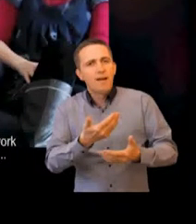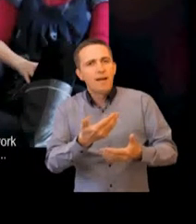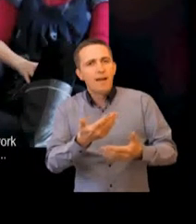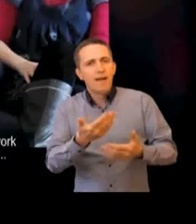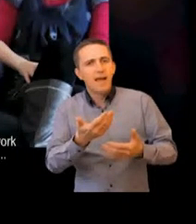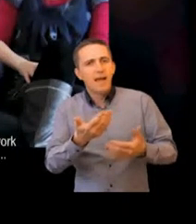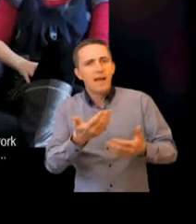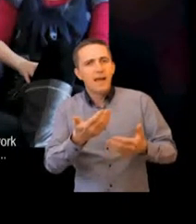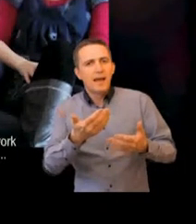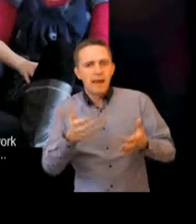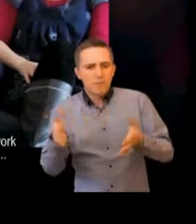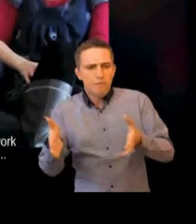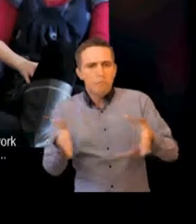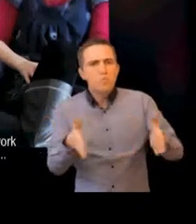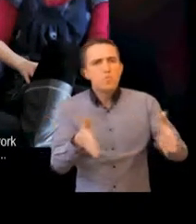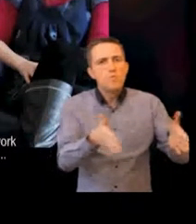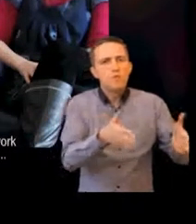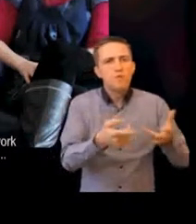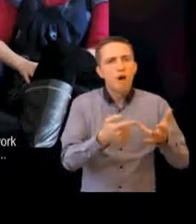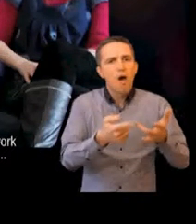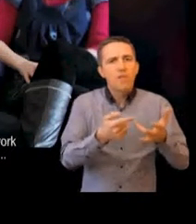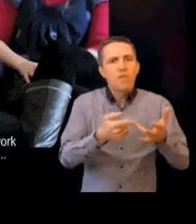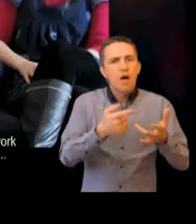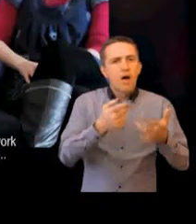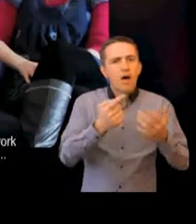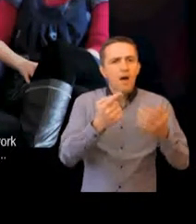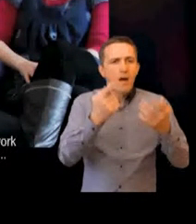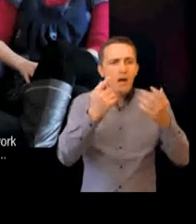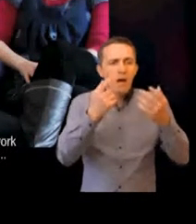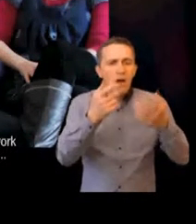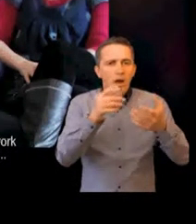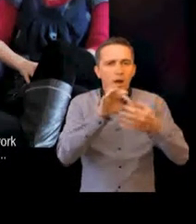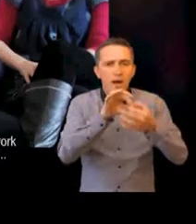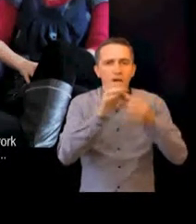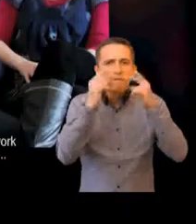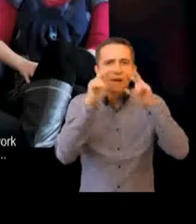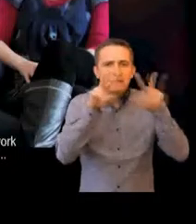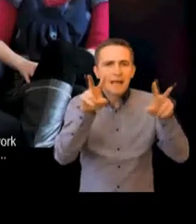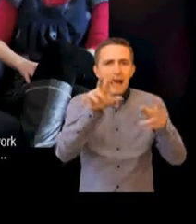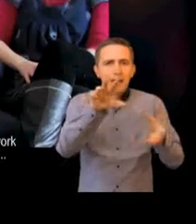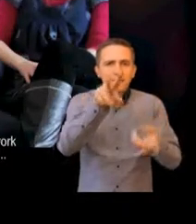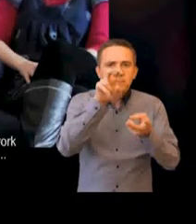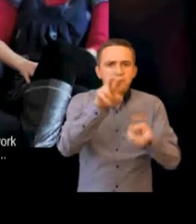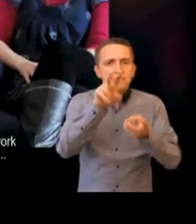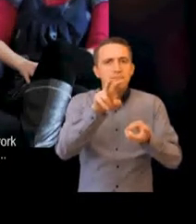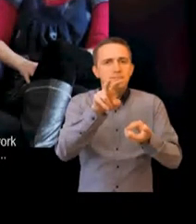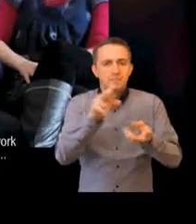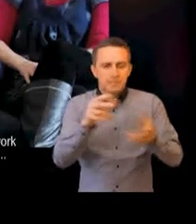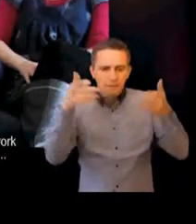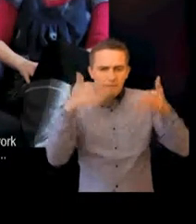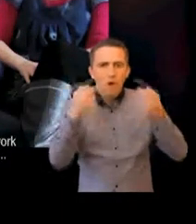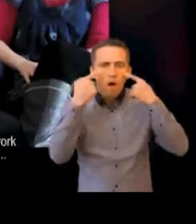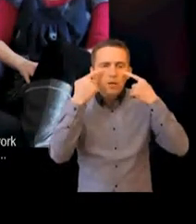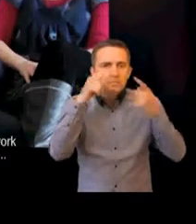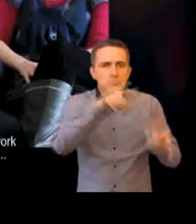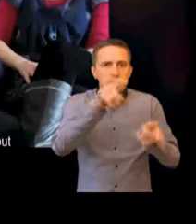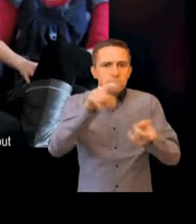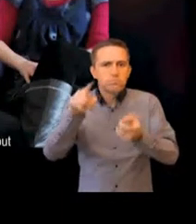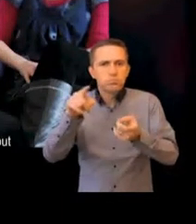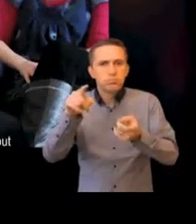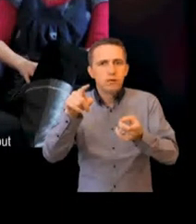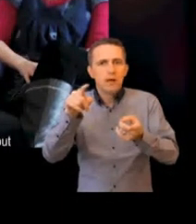quite upset. So coming here, having the quietness, it meant that I could play her familiar sounds, bring her